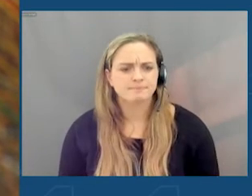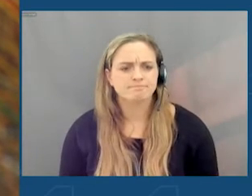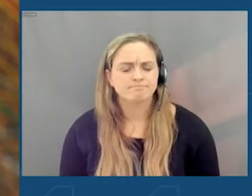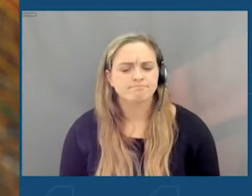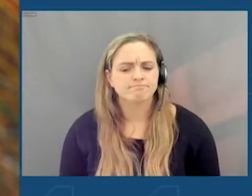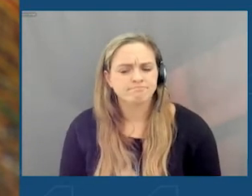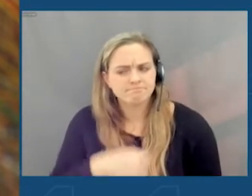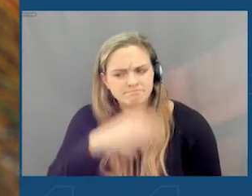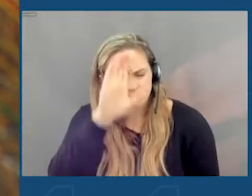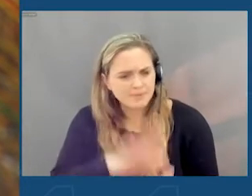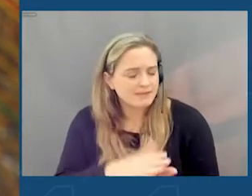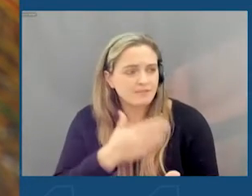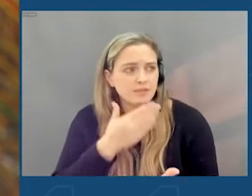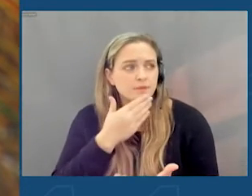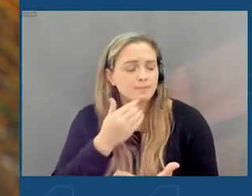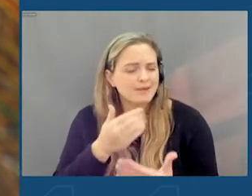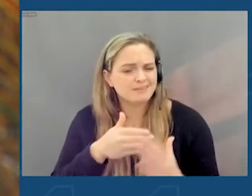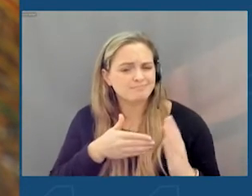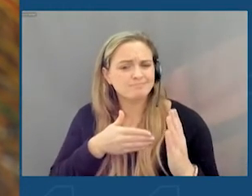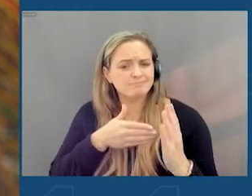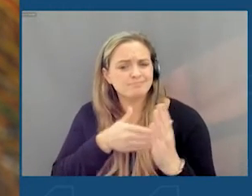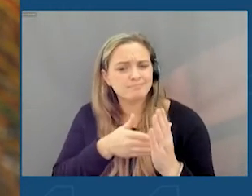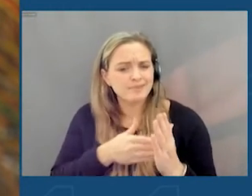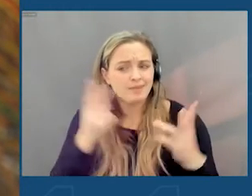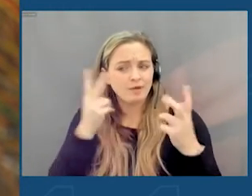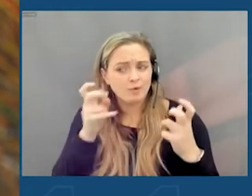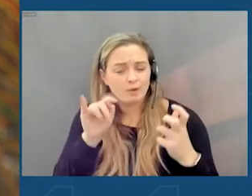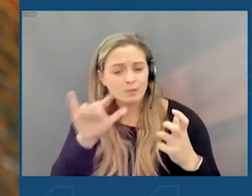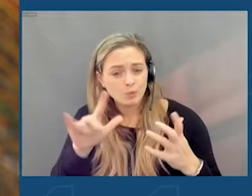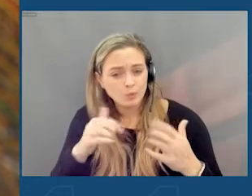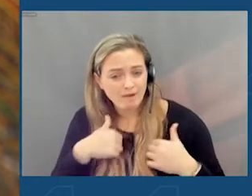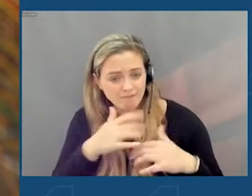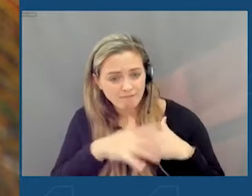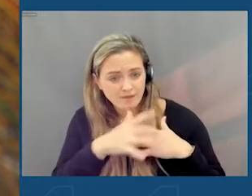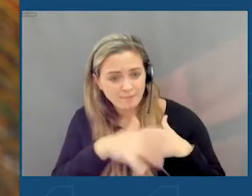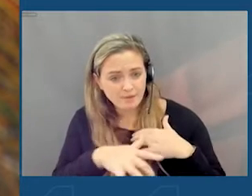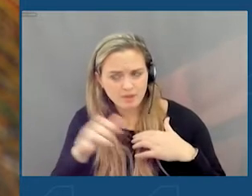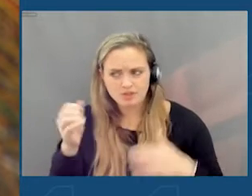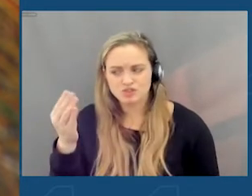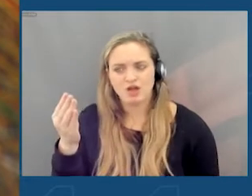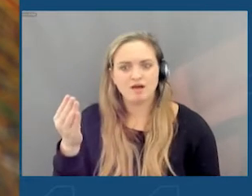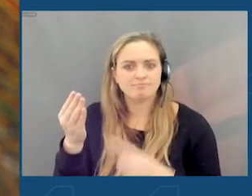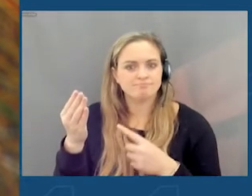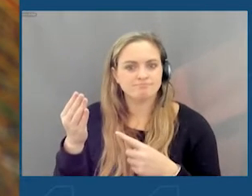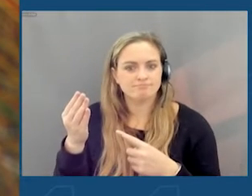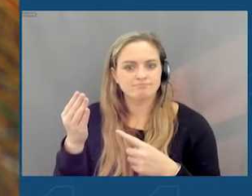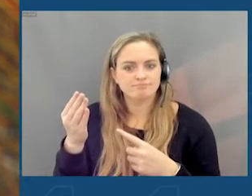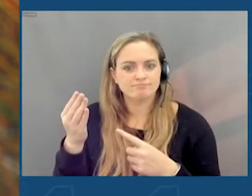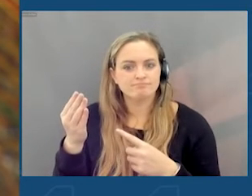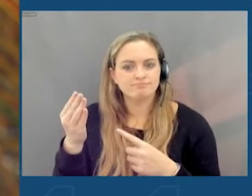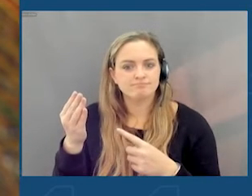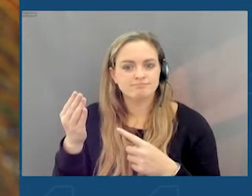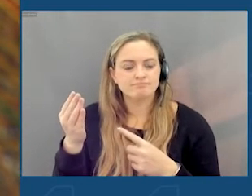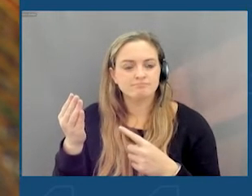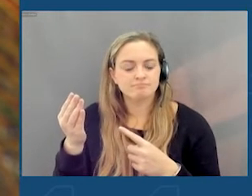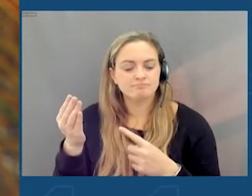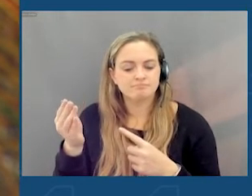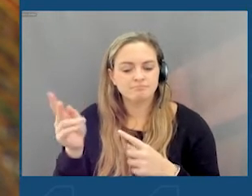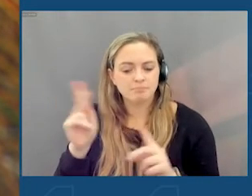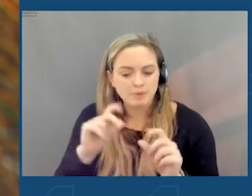believe that the best anti-crime tool we have is a job. When people have steady